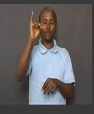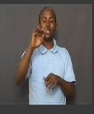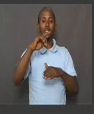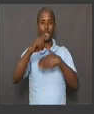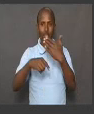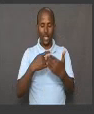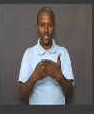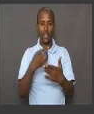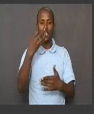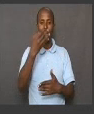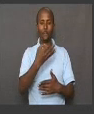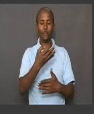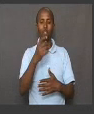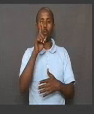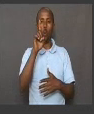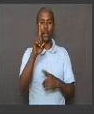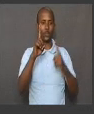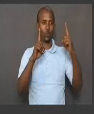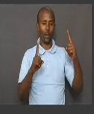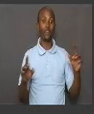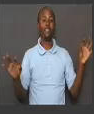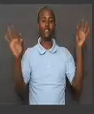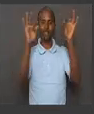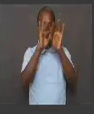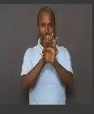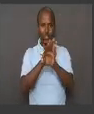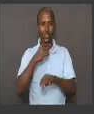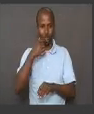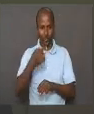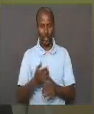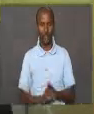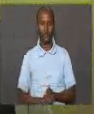then f is a one-to-one function.